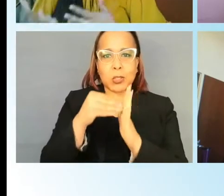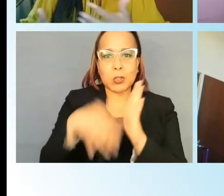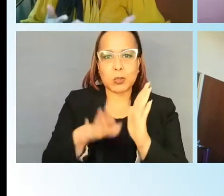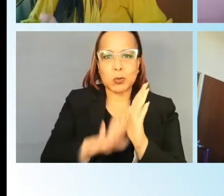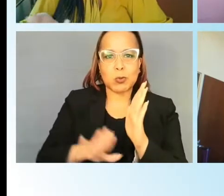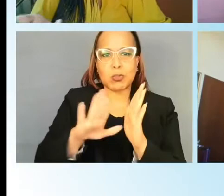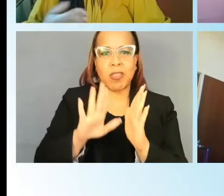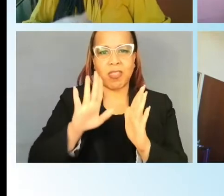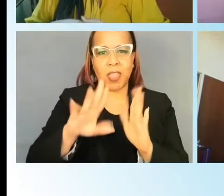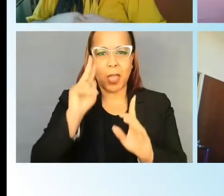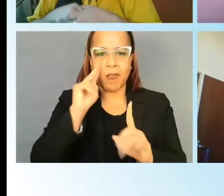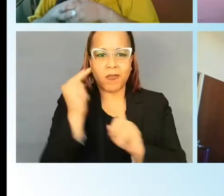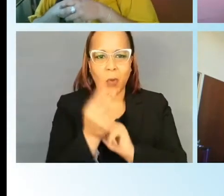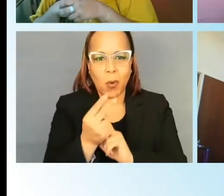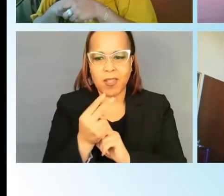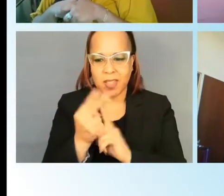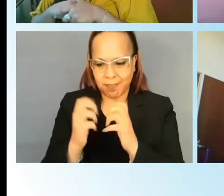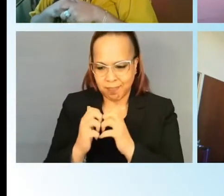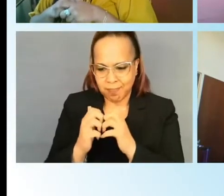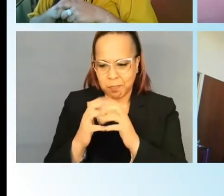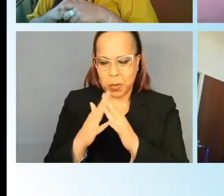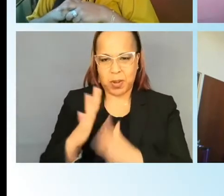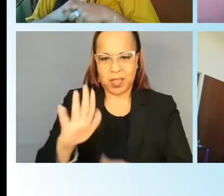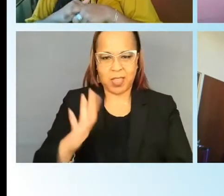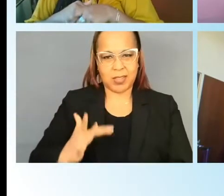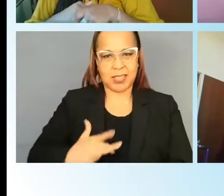building that sense of future. Do you want to share?